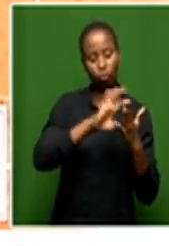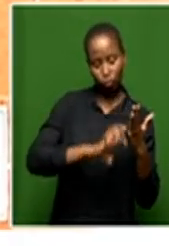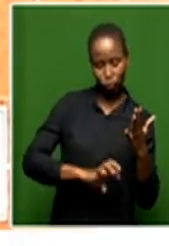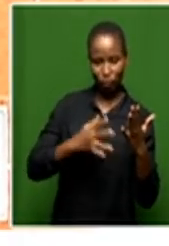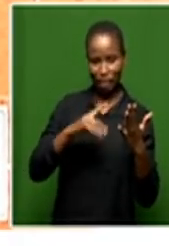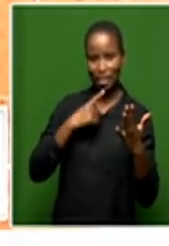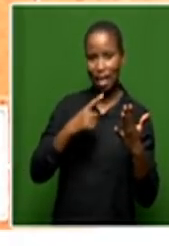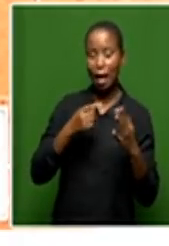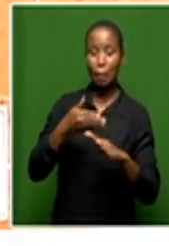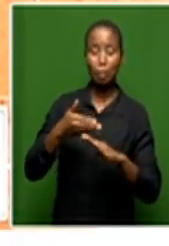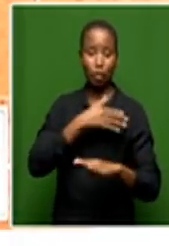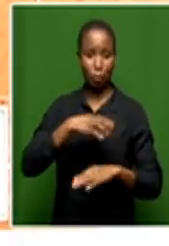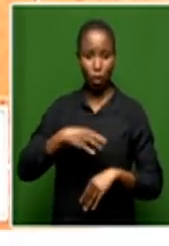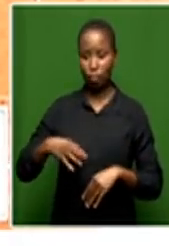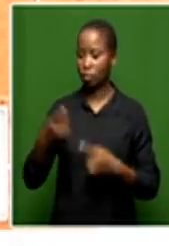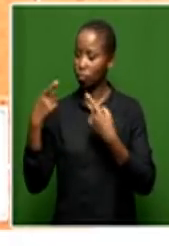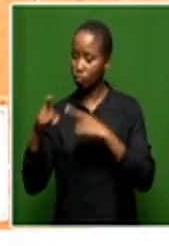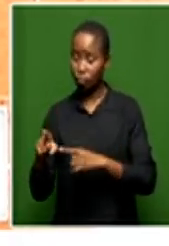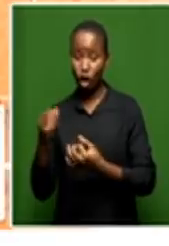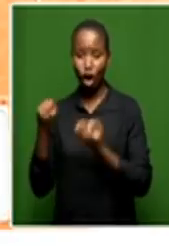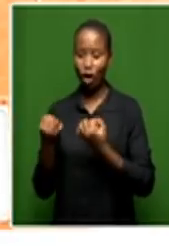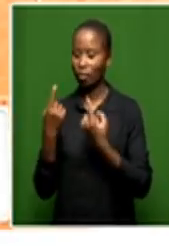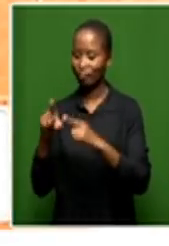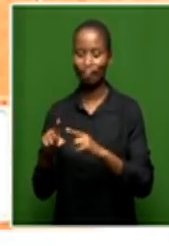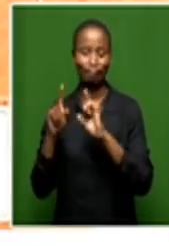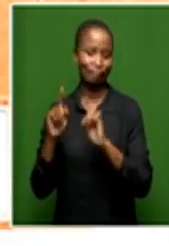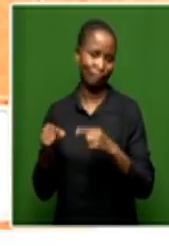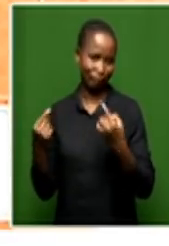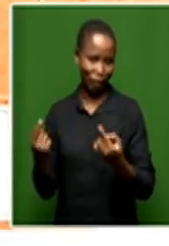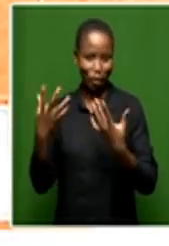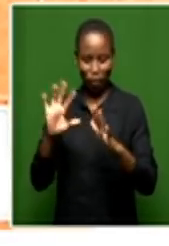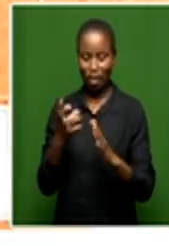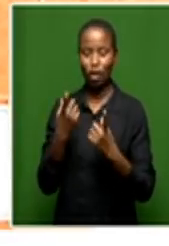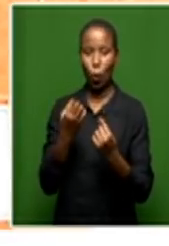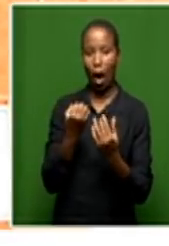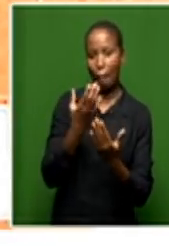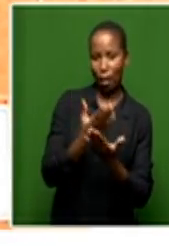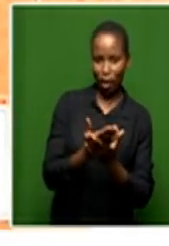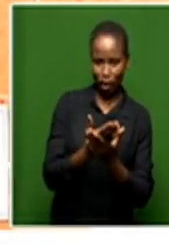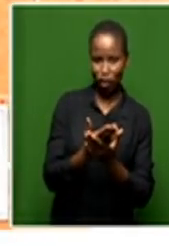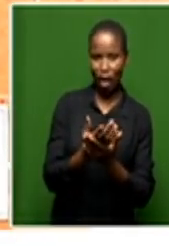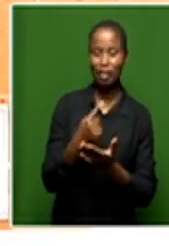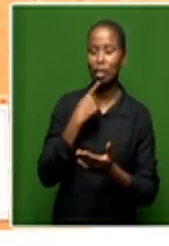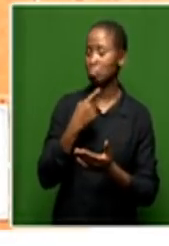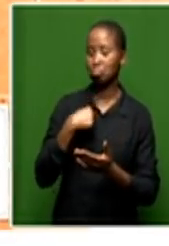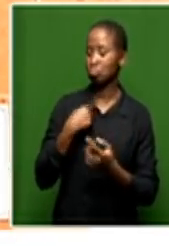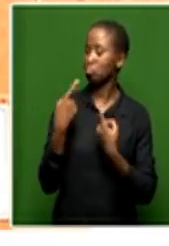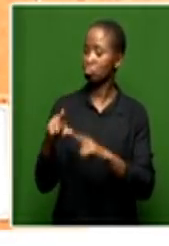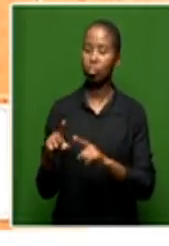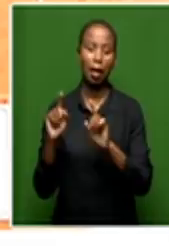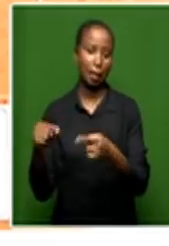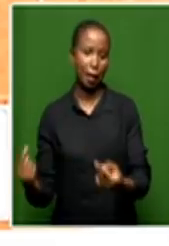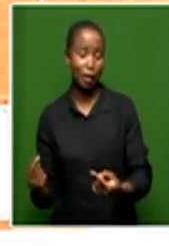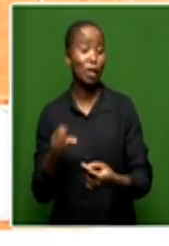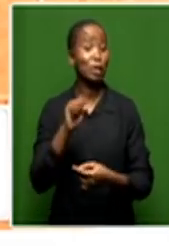former president will not be appearing today. He has filed an application not to appear, so the trial